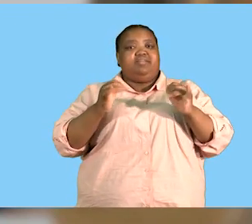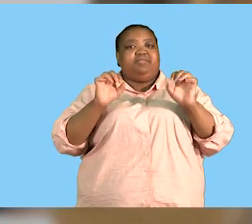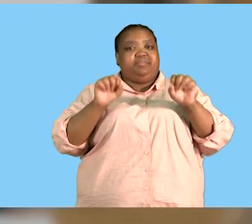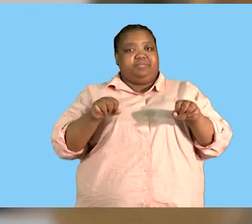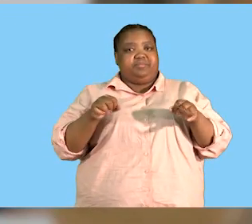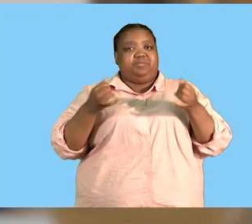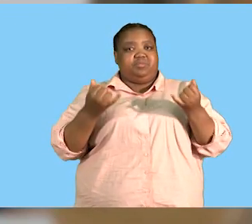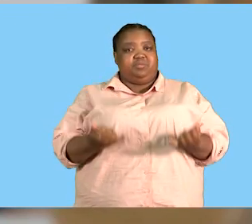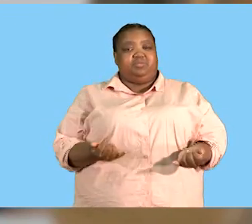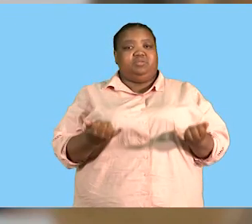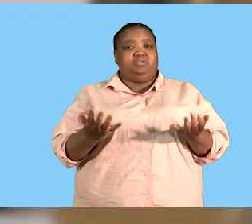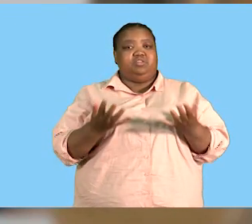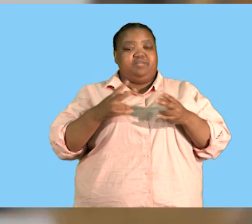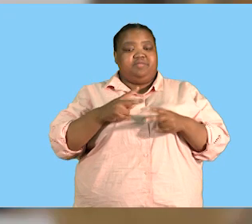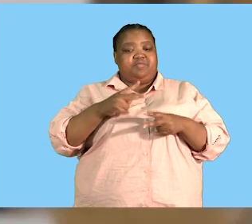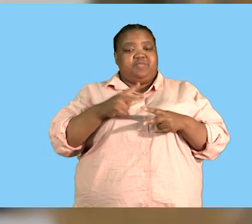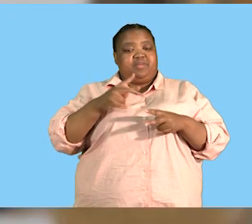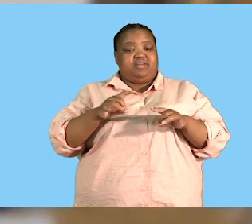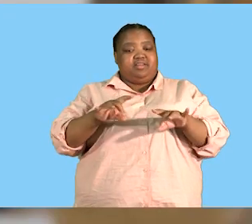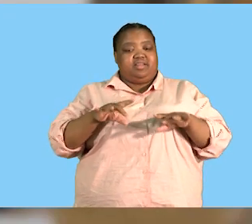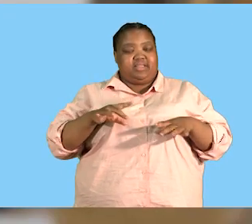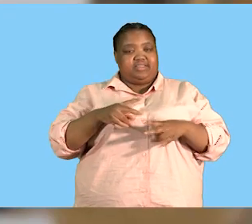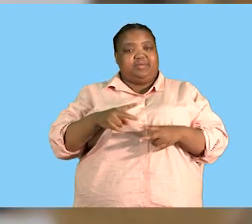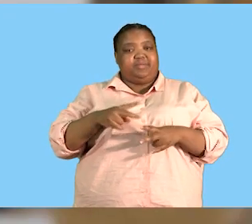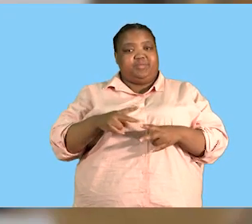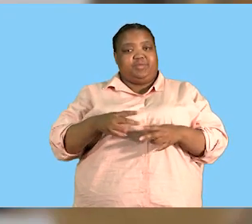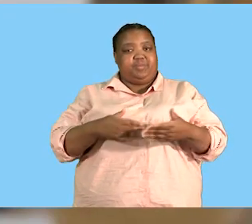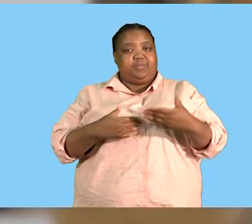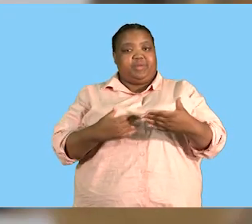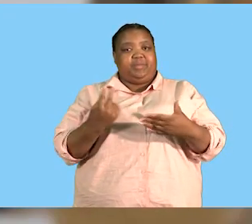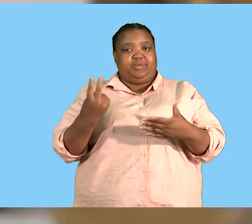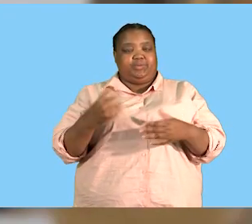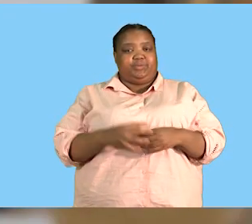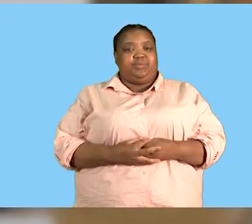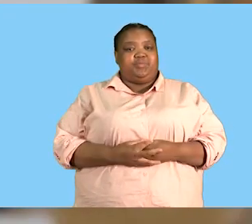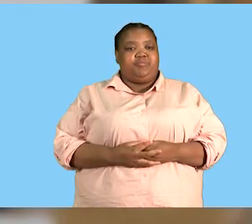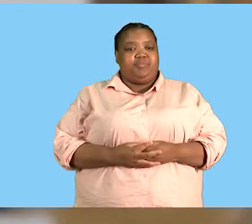will go through some final exam prep for paper 2.